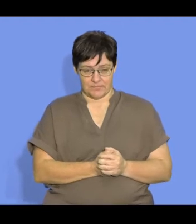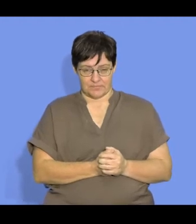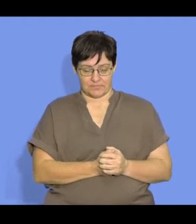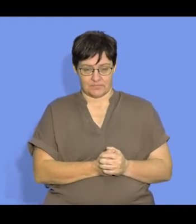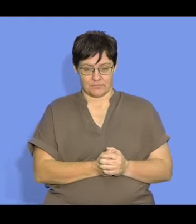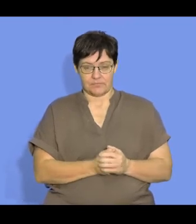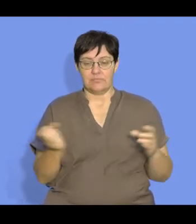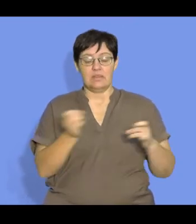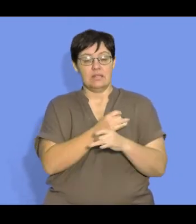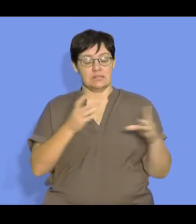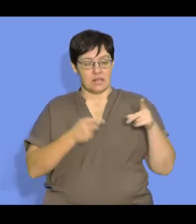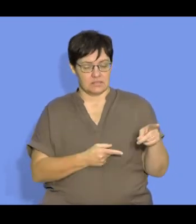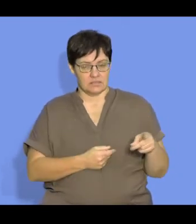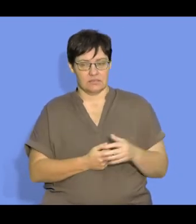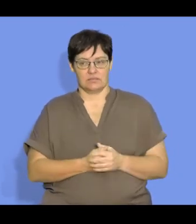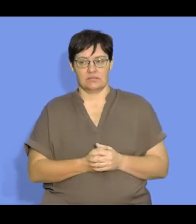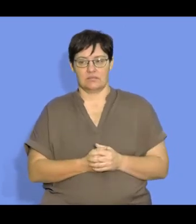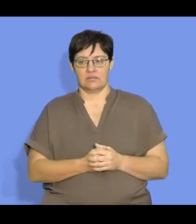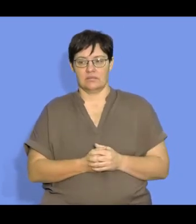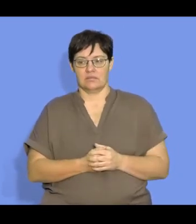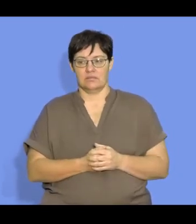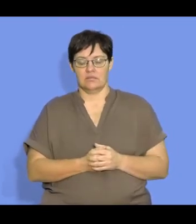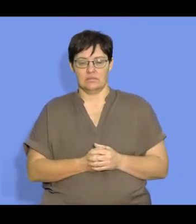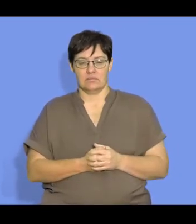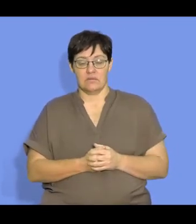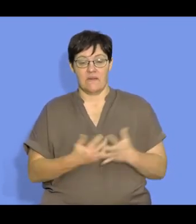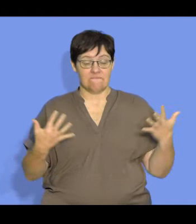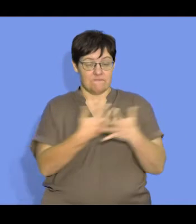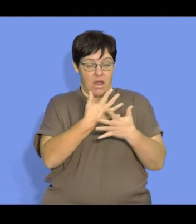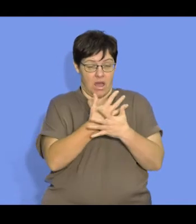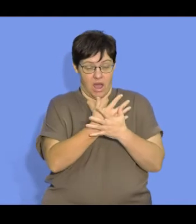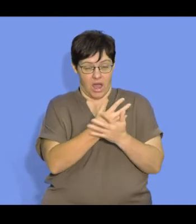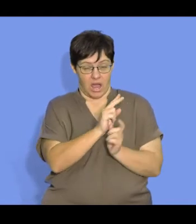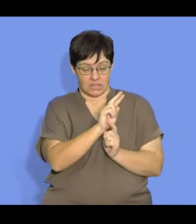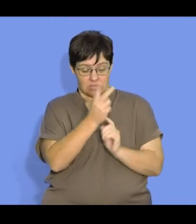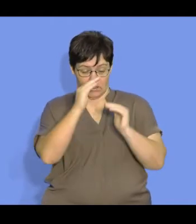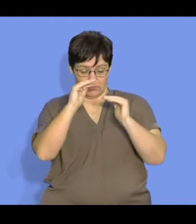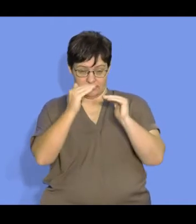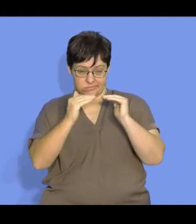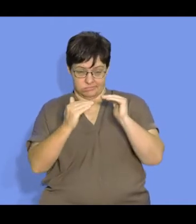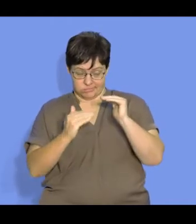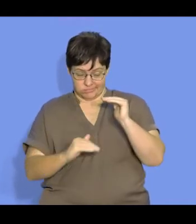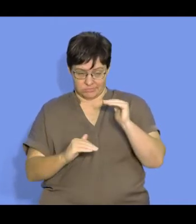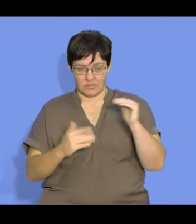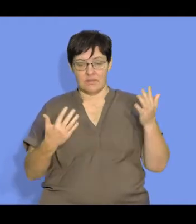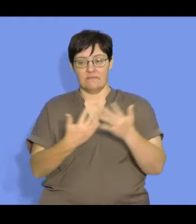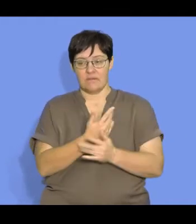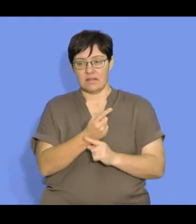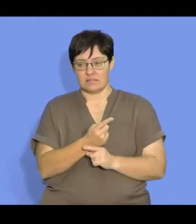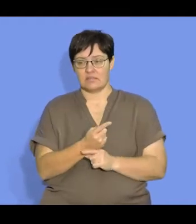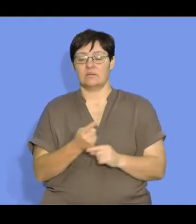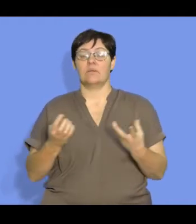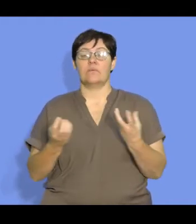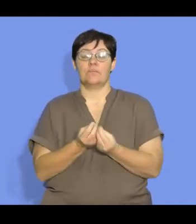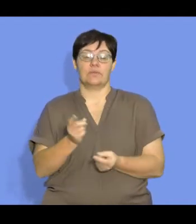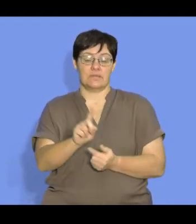So at the beginning we have a very fast rate, and that fast rate goes hand